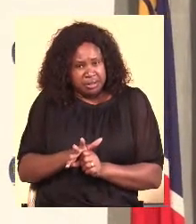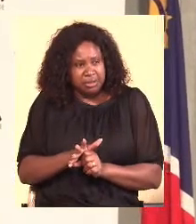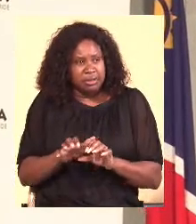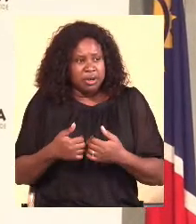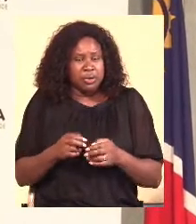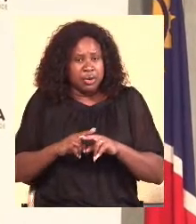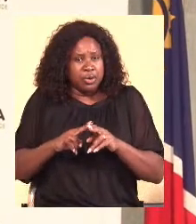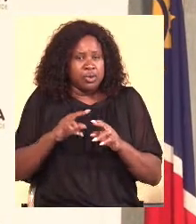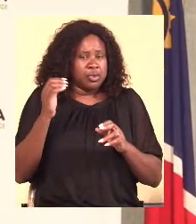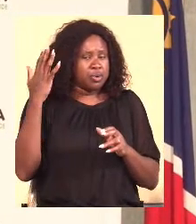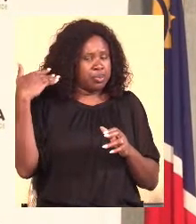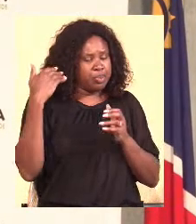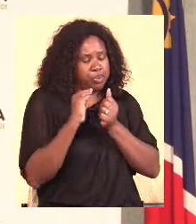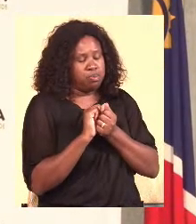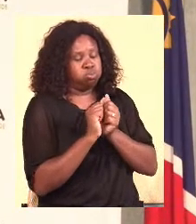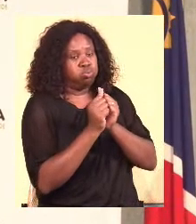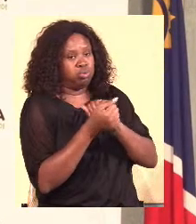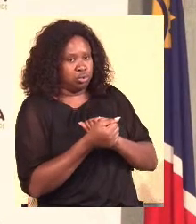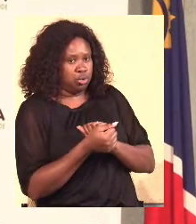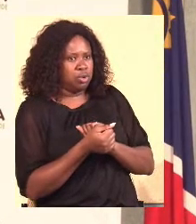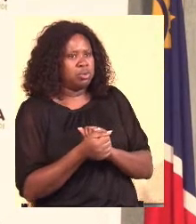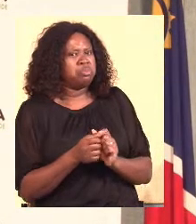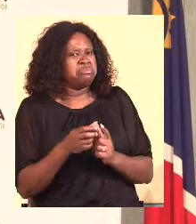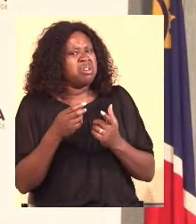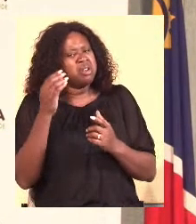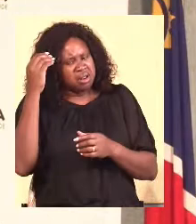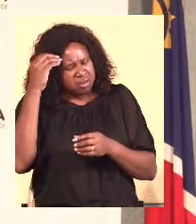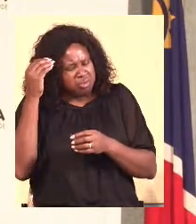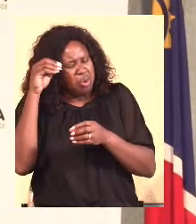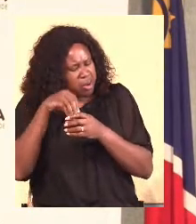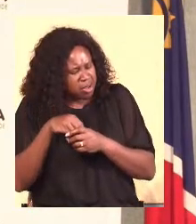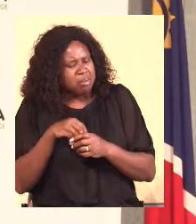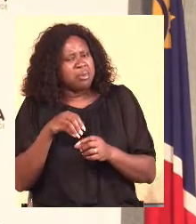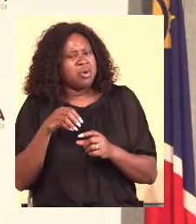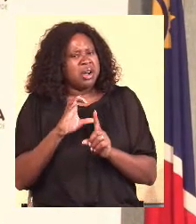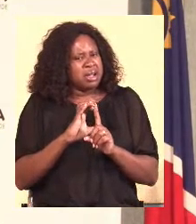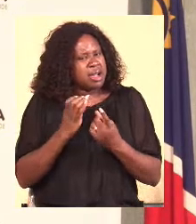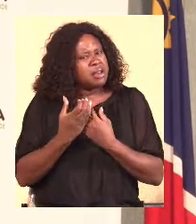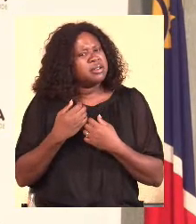to behavior change while considering cultural norms, values, and identity.